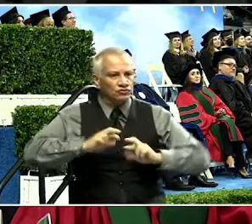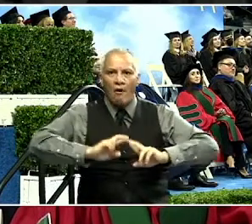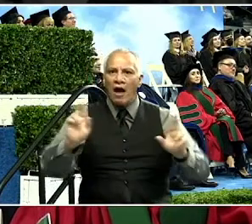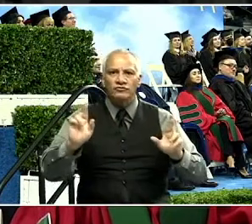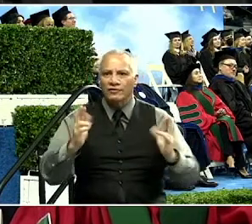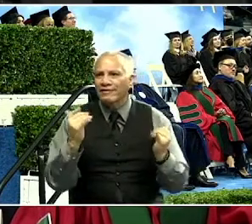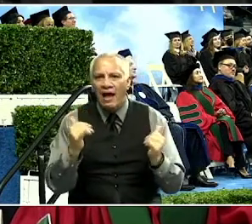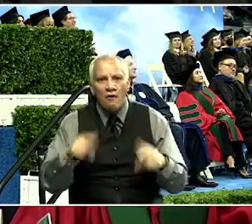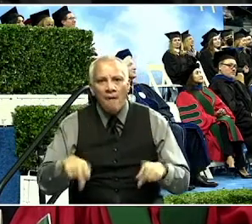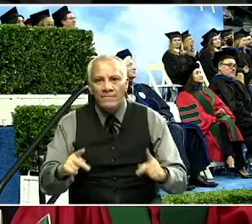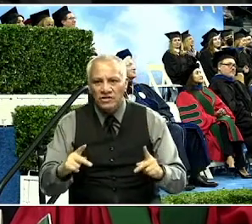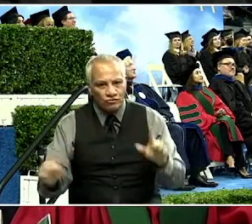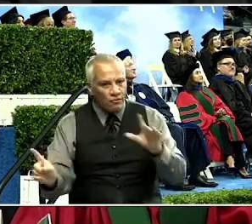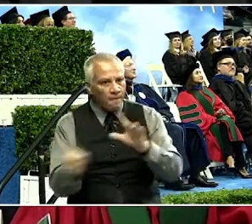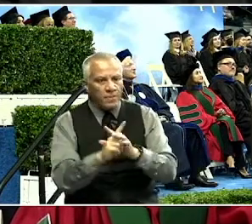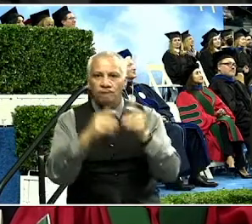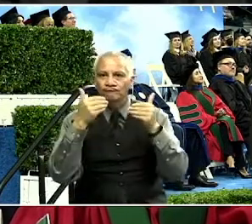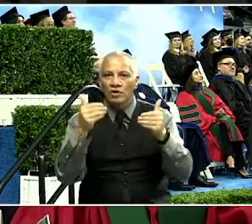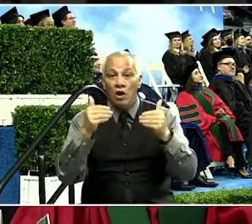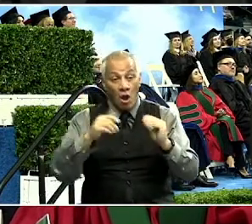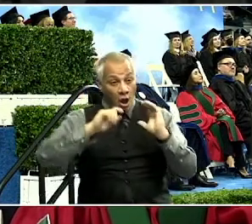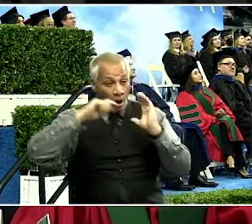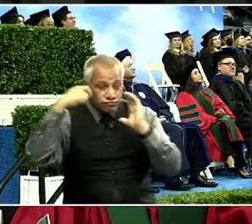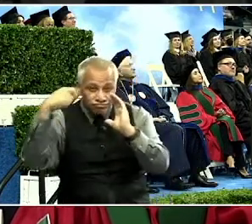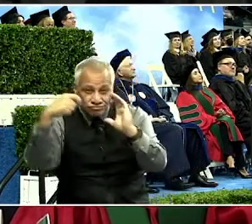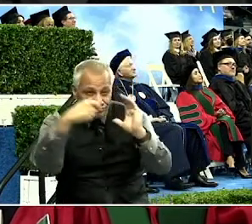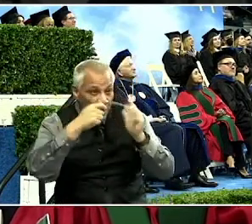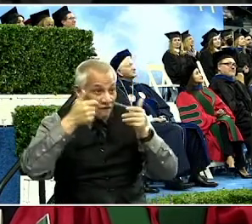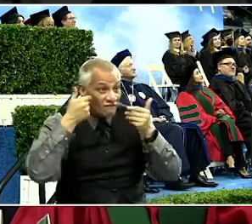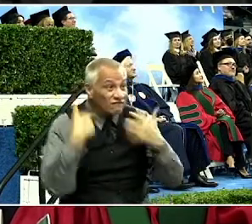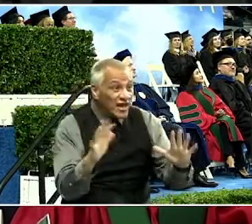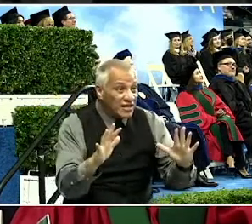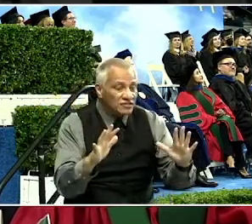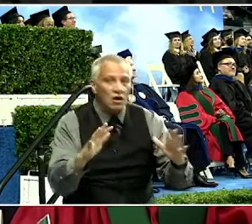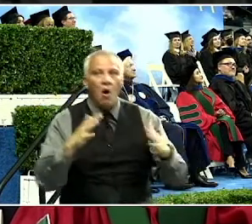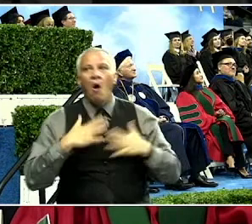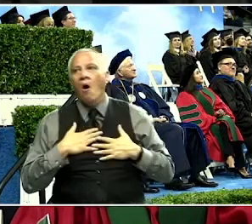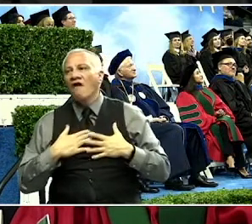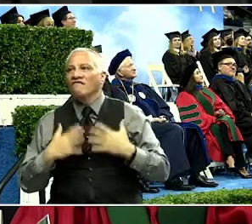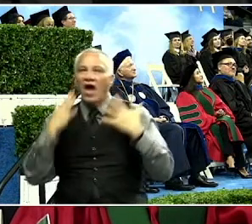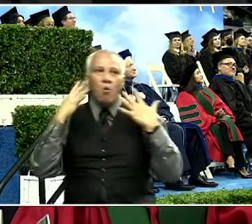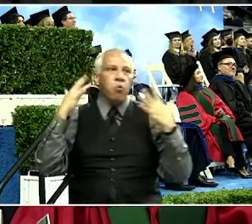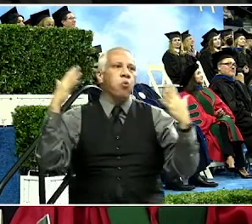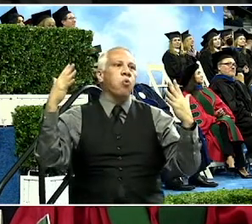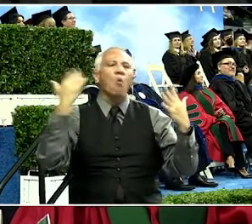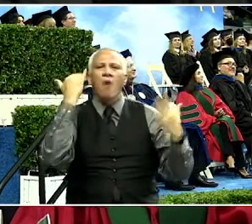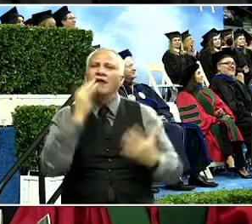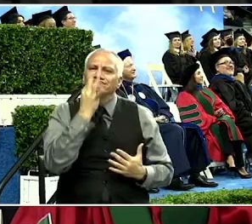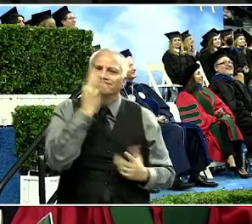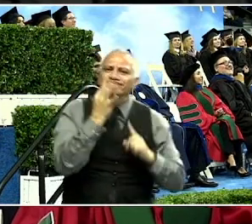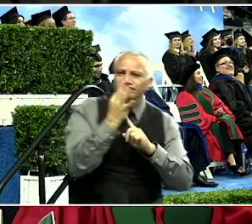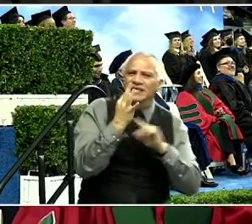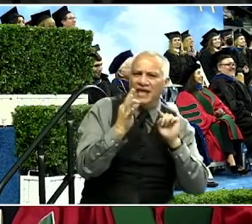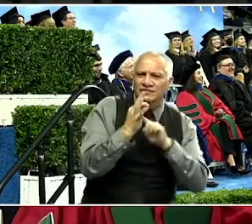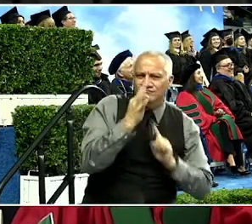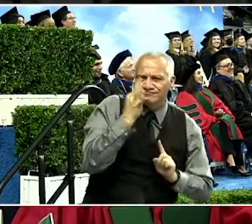shot. After production wrapped, I was on a high, mostly from marijuana, but also emotionally.